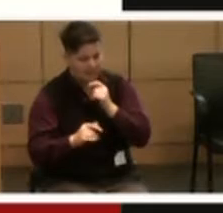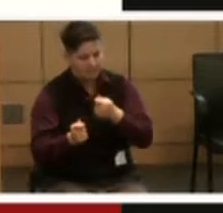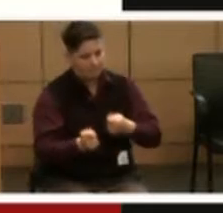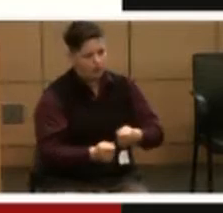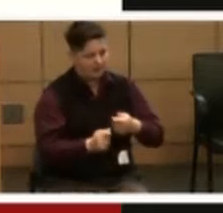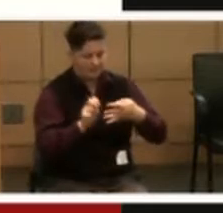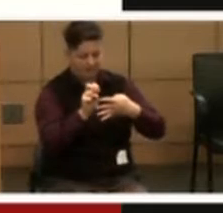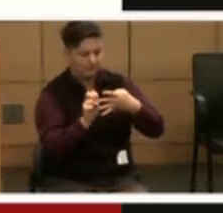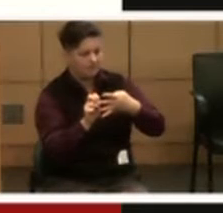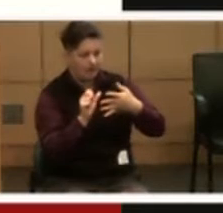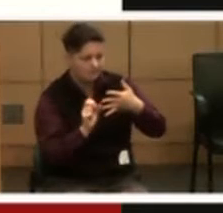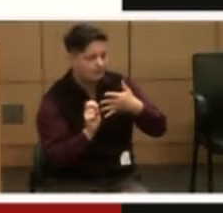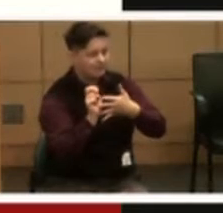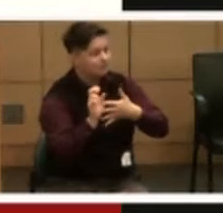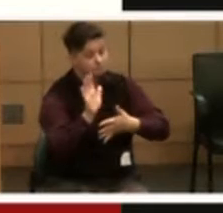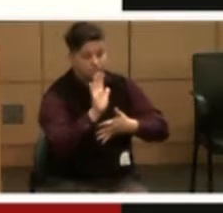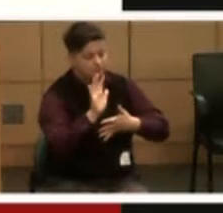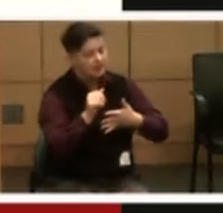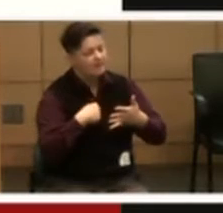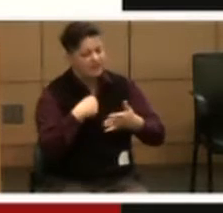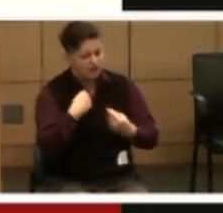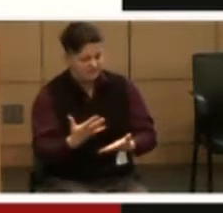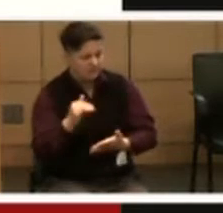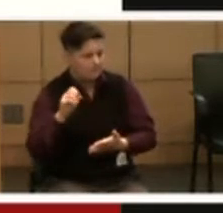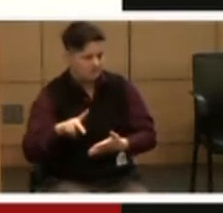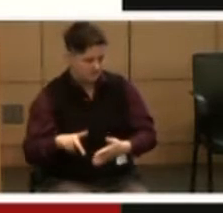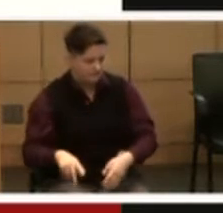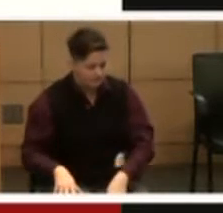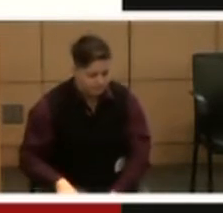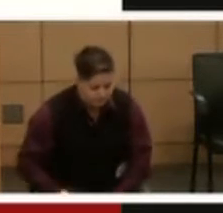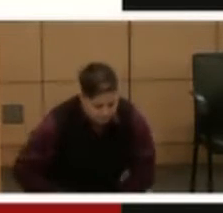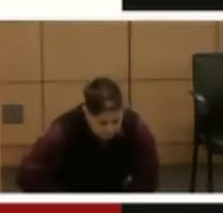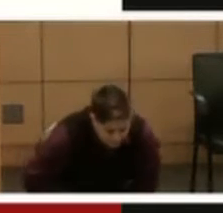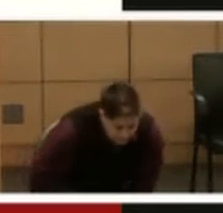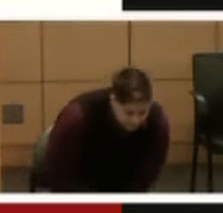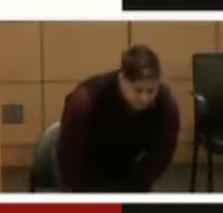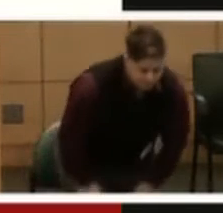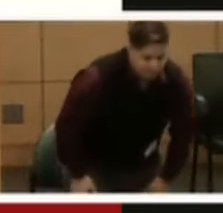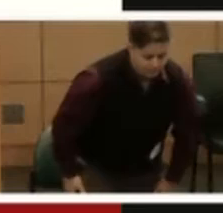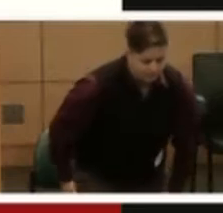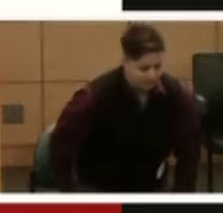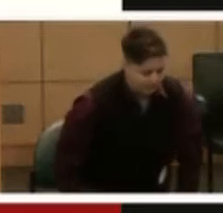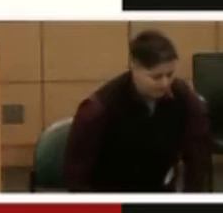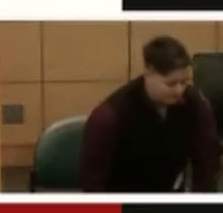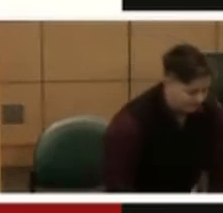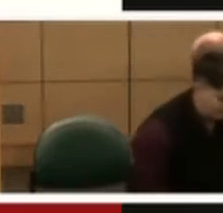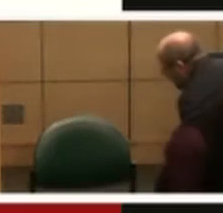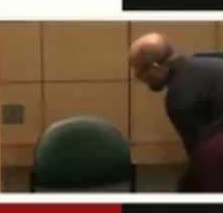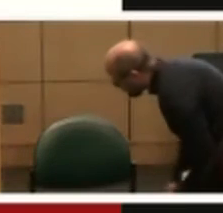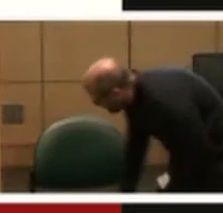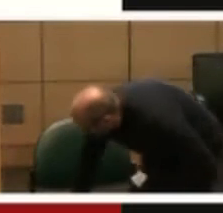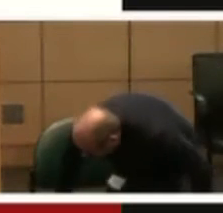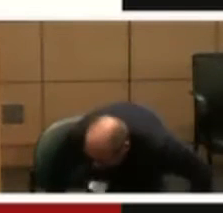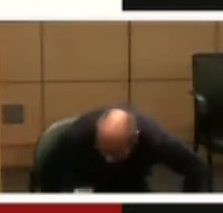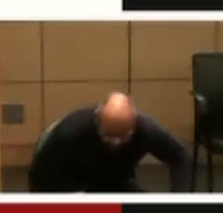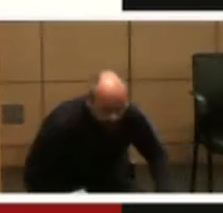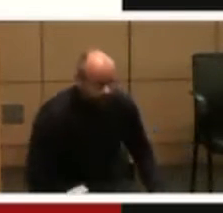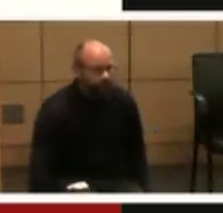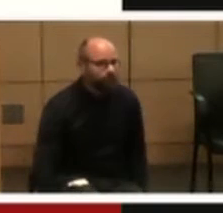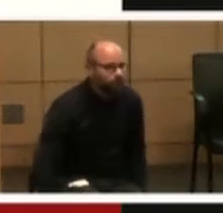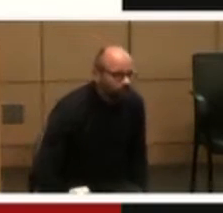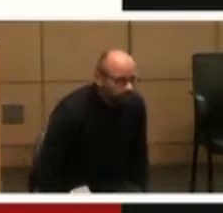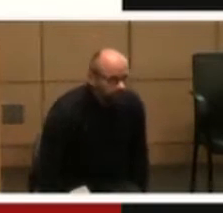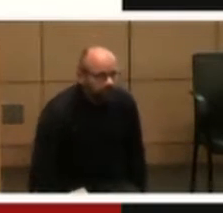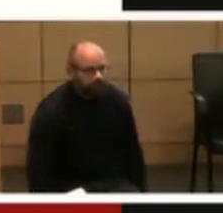back a year in school, they're giving them IEPs. And so what we found is that, there's a much higher rate, and then these in